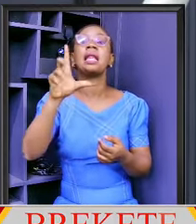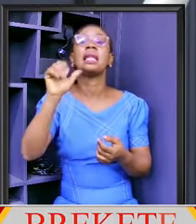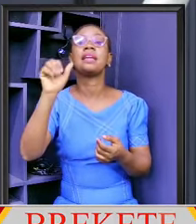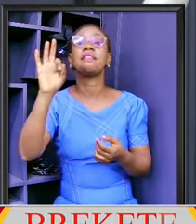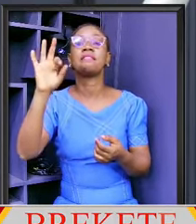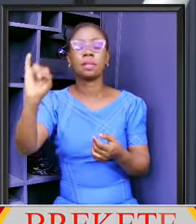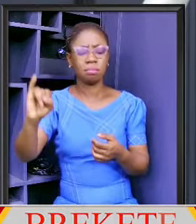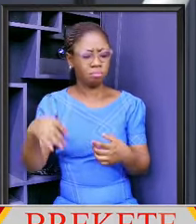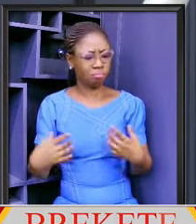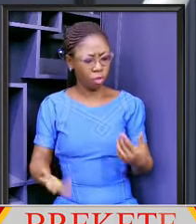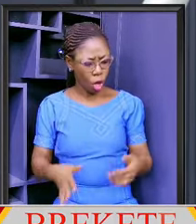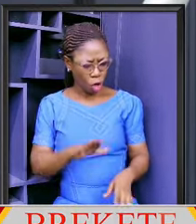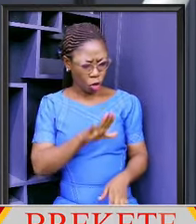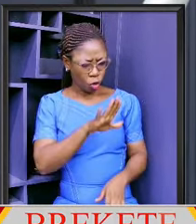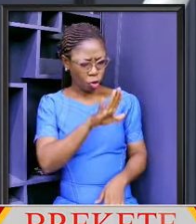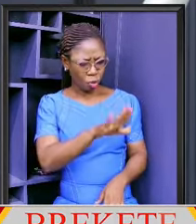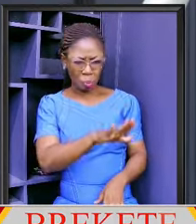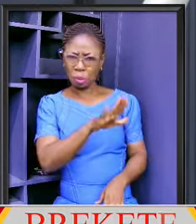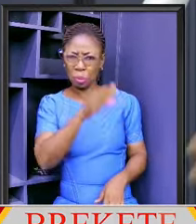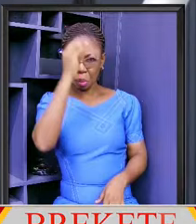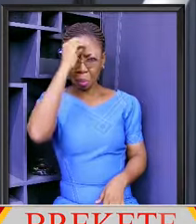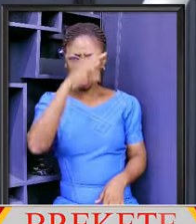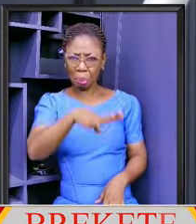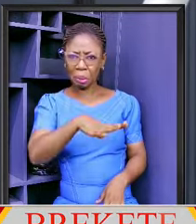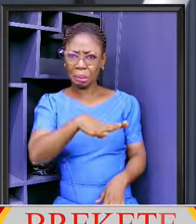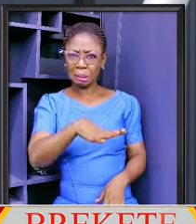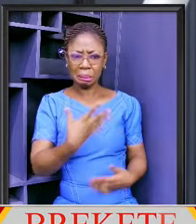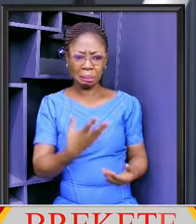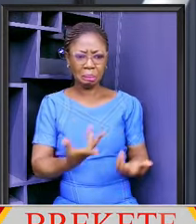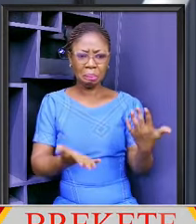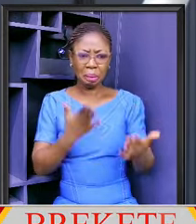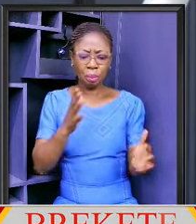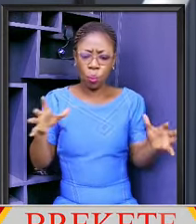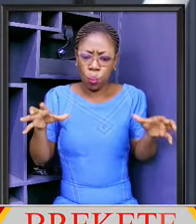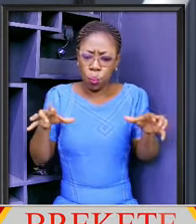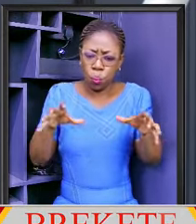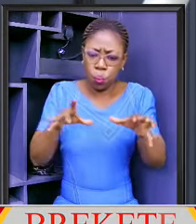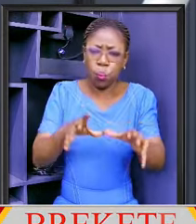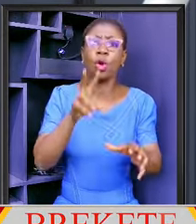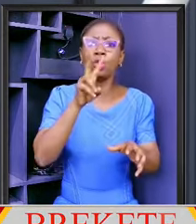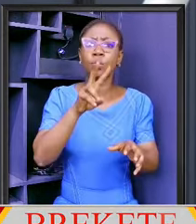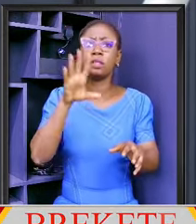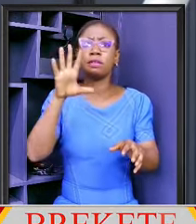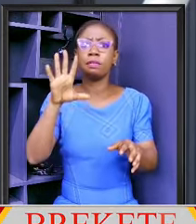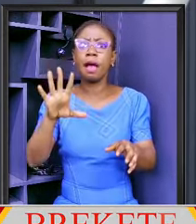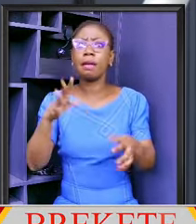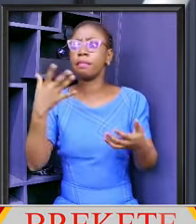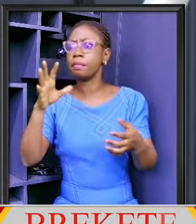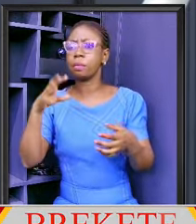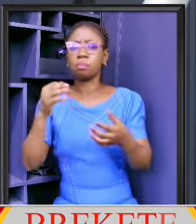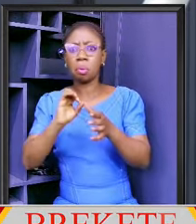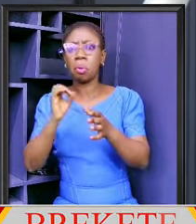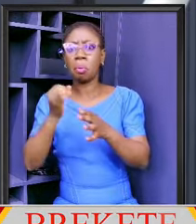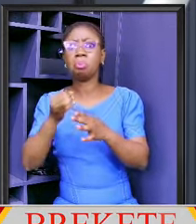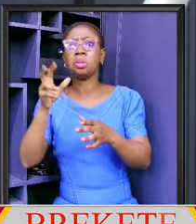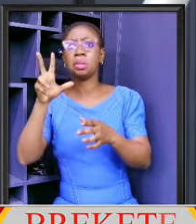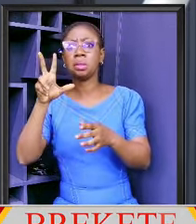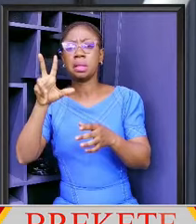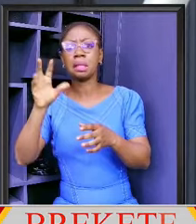small boys, they go reach like 20, 25, 30. Yes. Now then go come attack